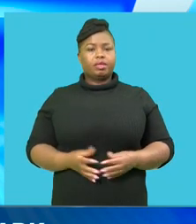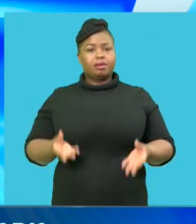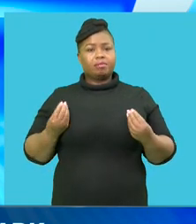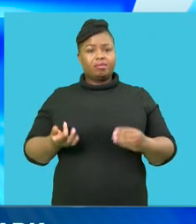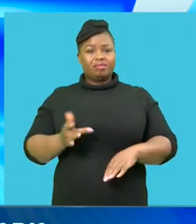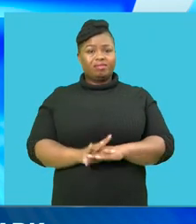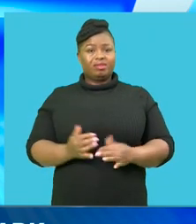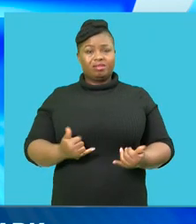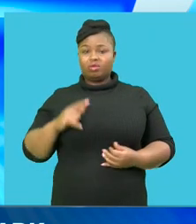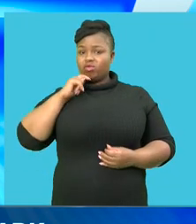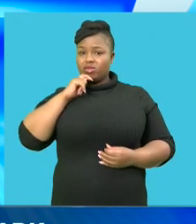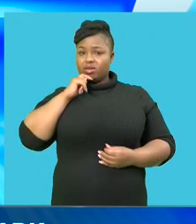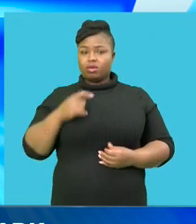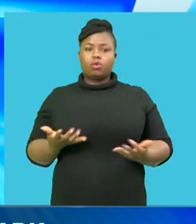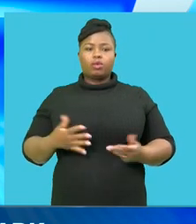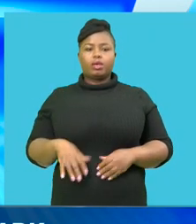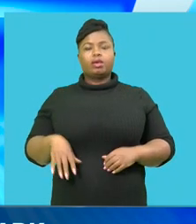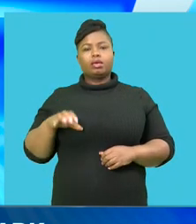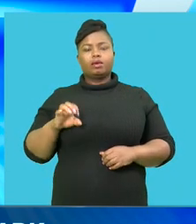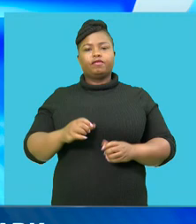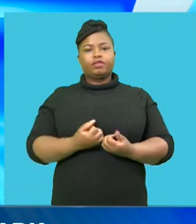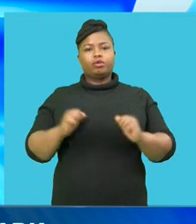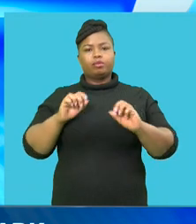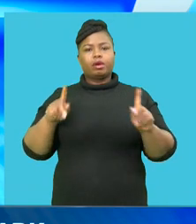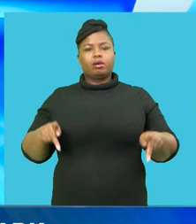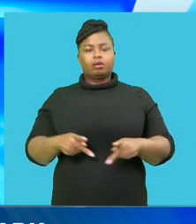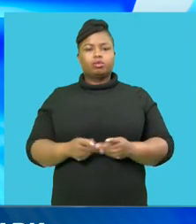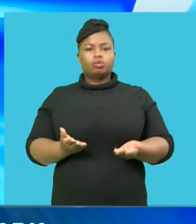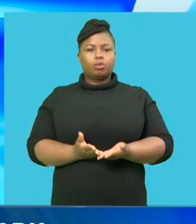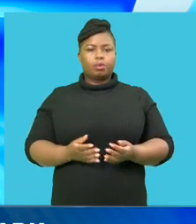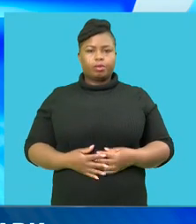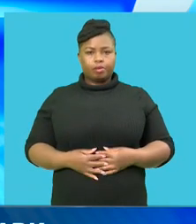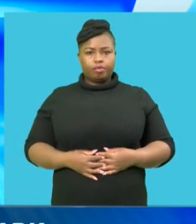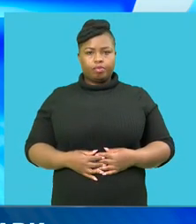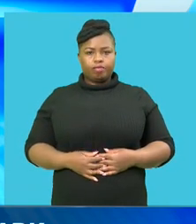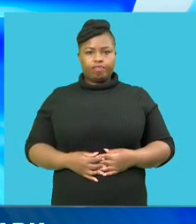sithole ekuseni endaweni yendle e-Freedom Park Secondary School.